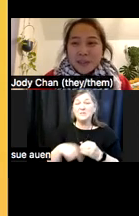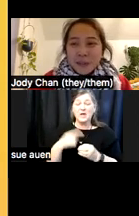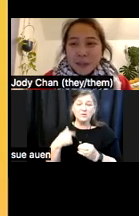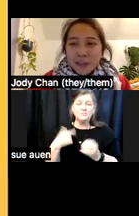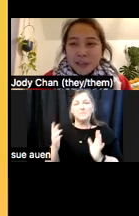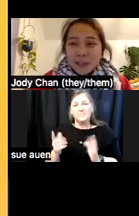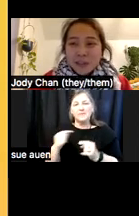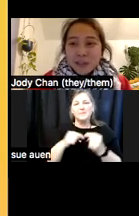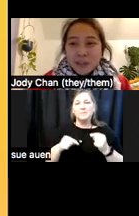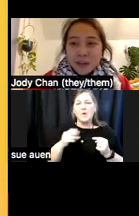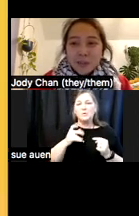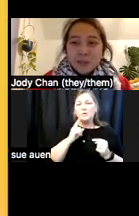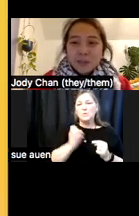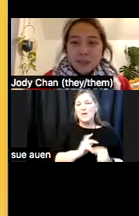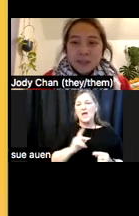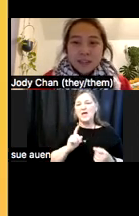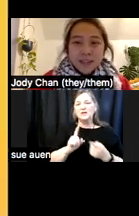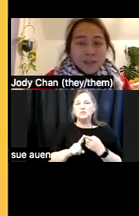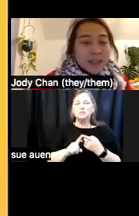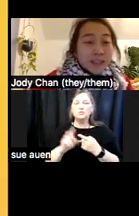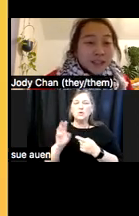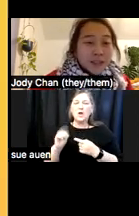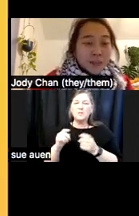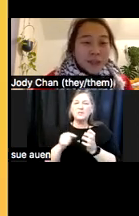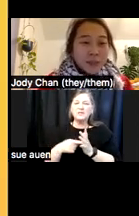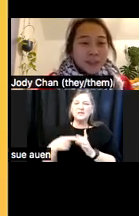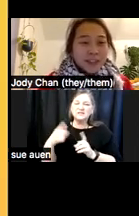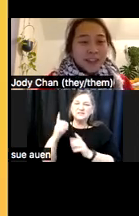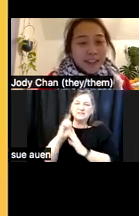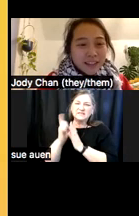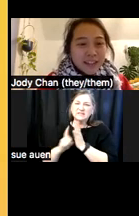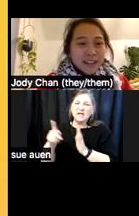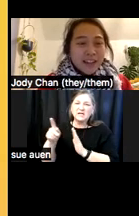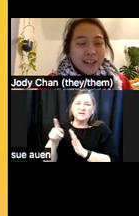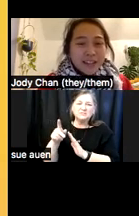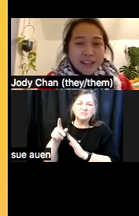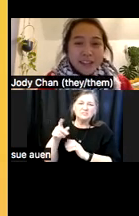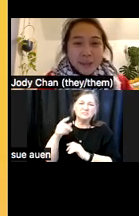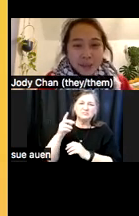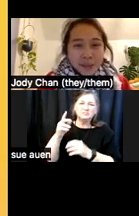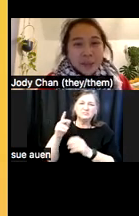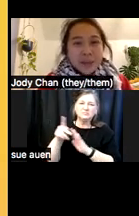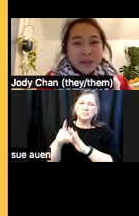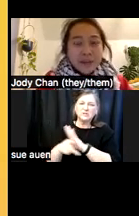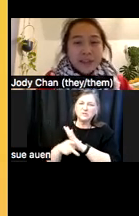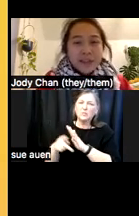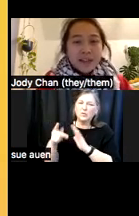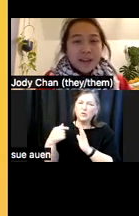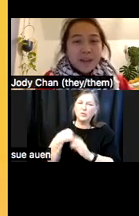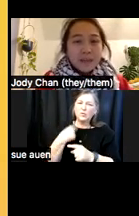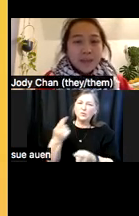to come back to this design justice principle again. And this is the same principle that